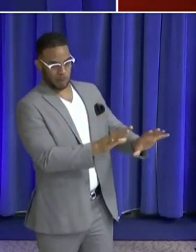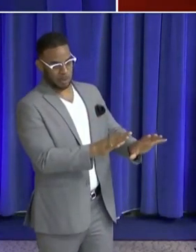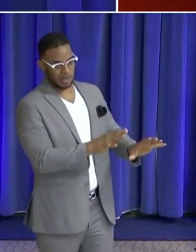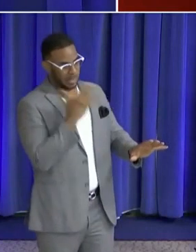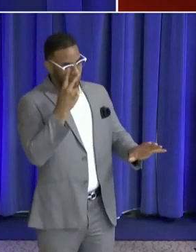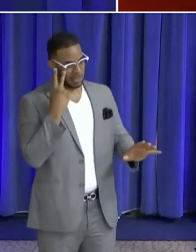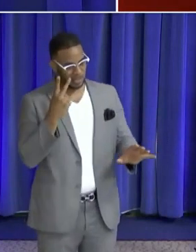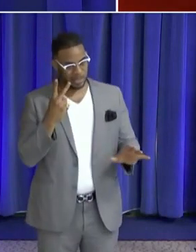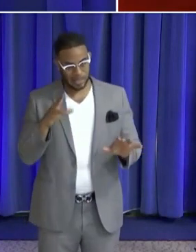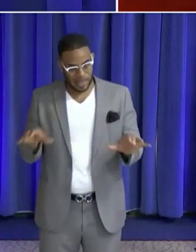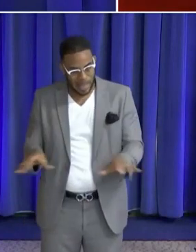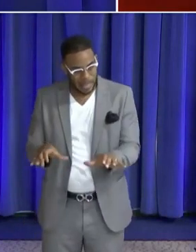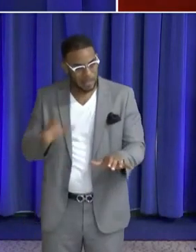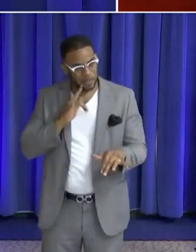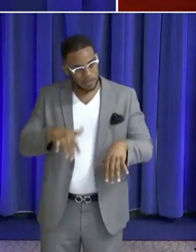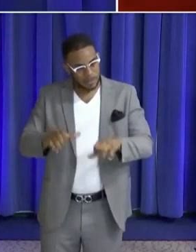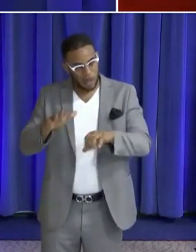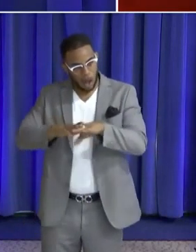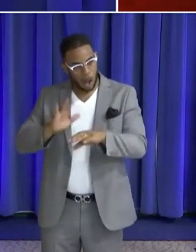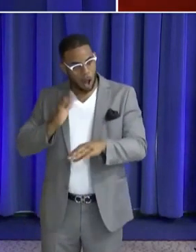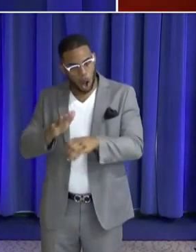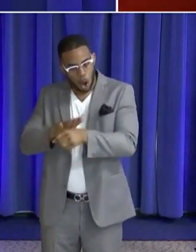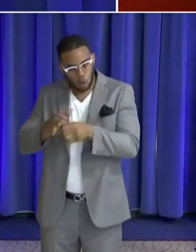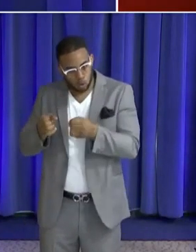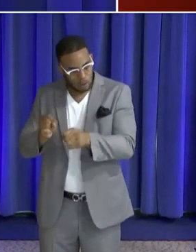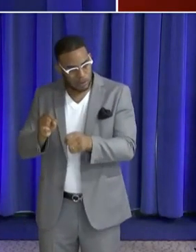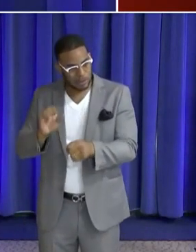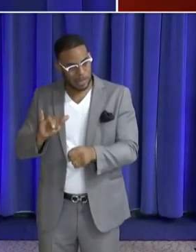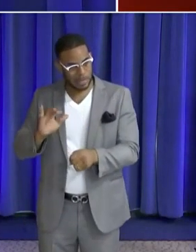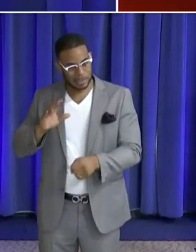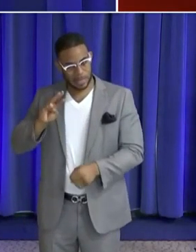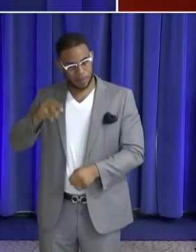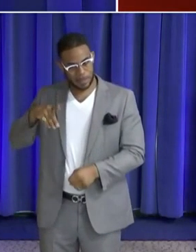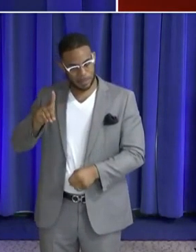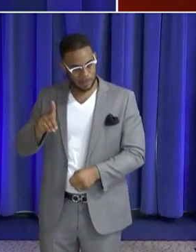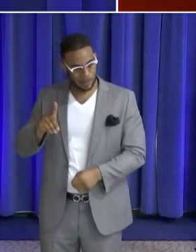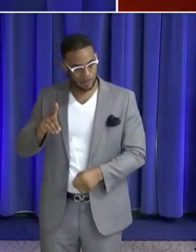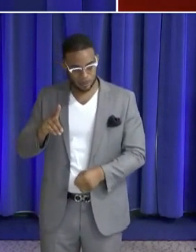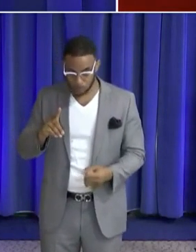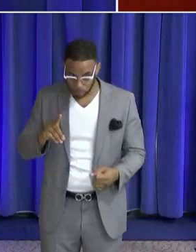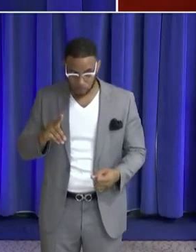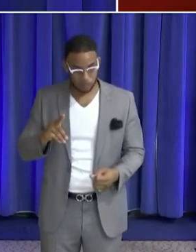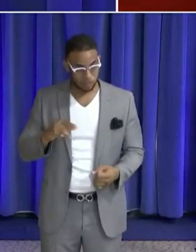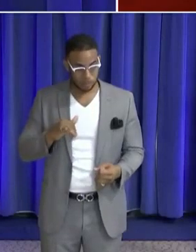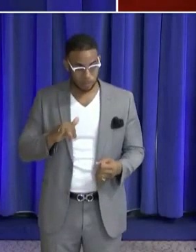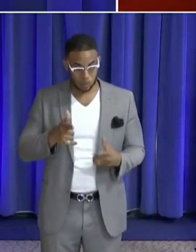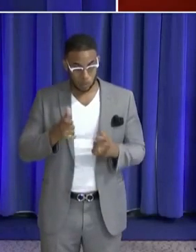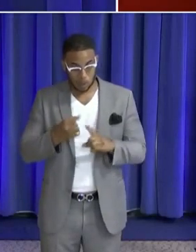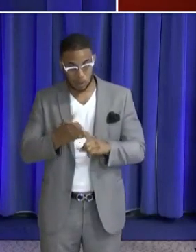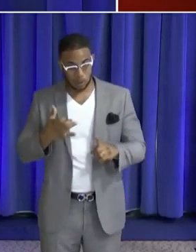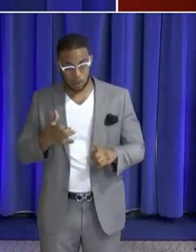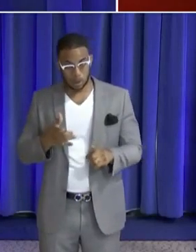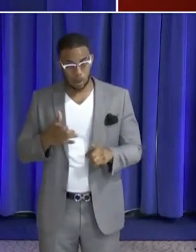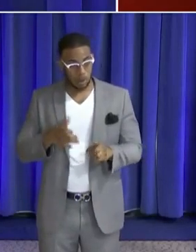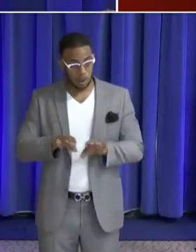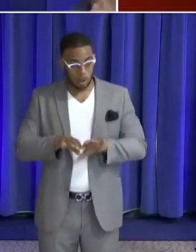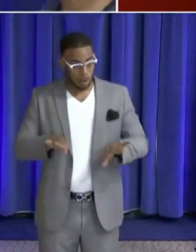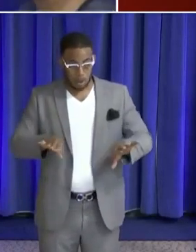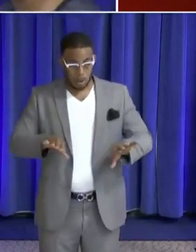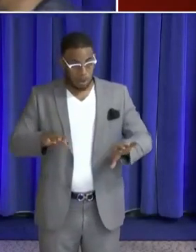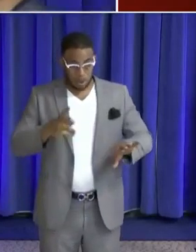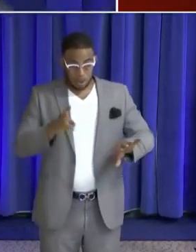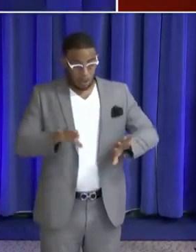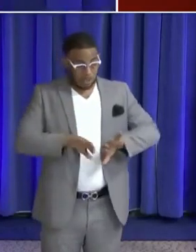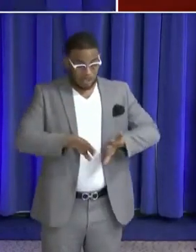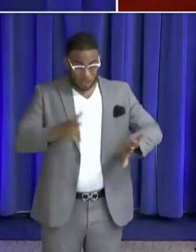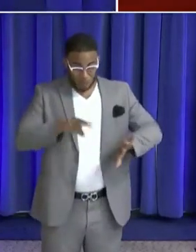you're seeing the actions that are taken on our local streets, it's MPD, other than the quick expansion we saw the other day. It's just So when I tend just